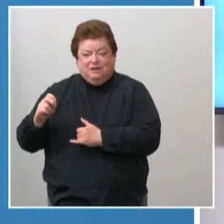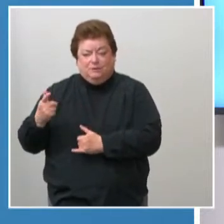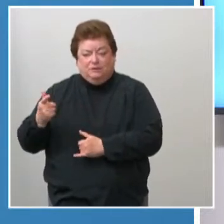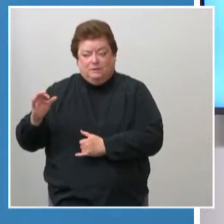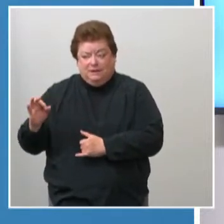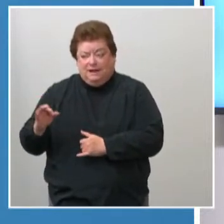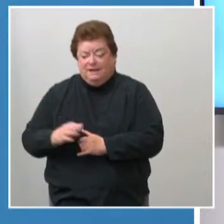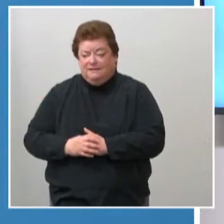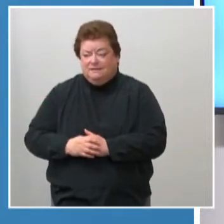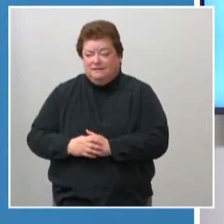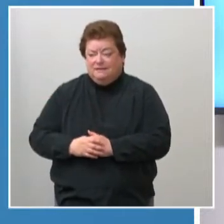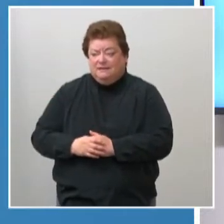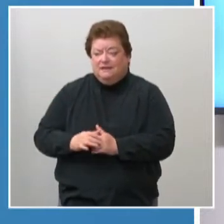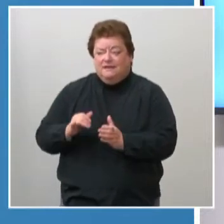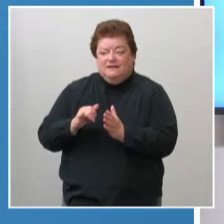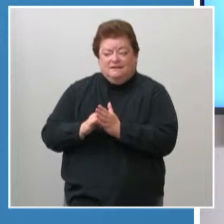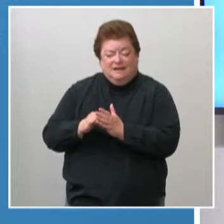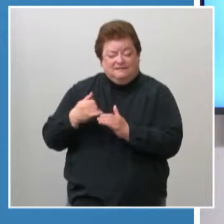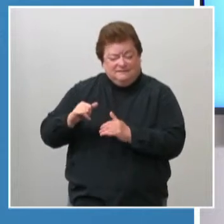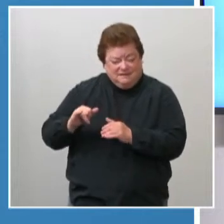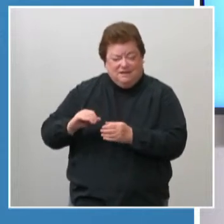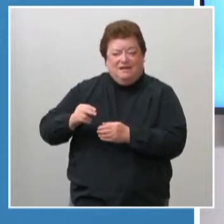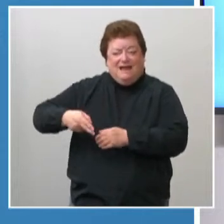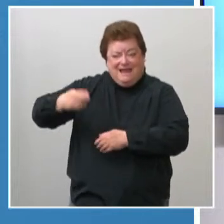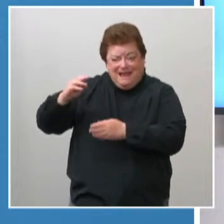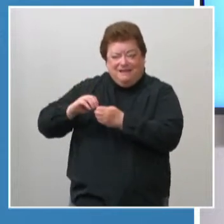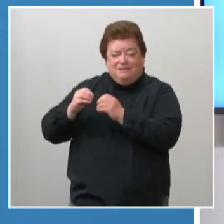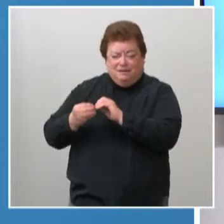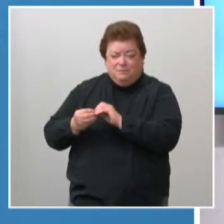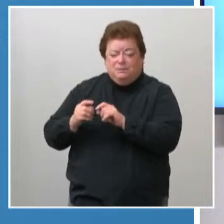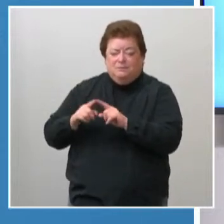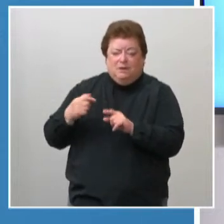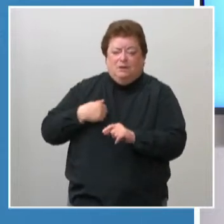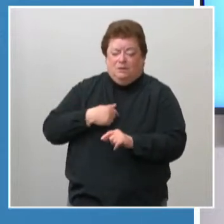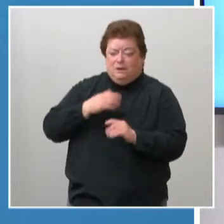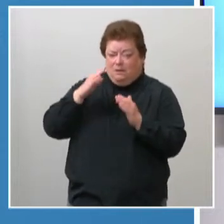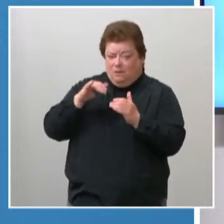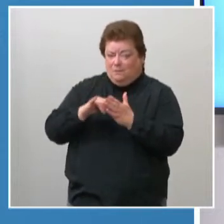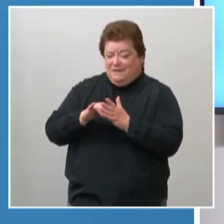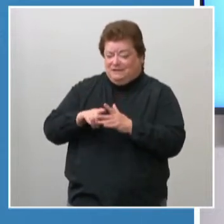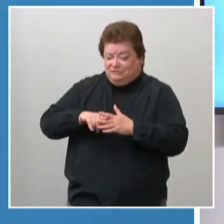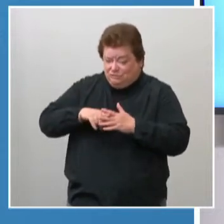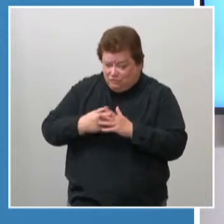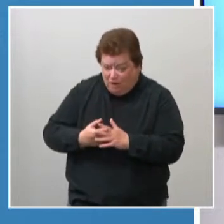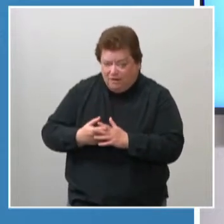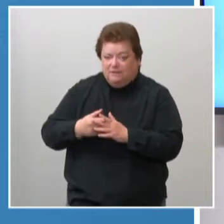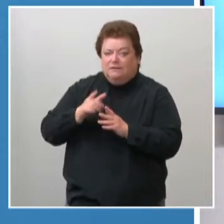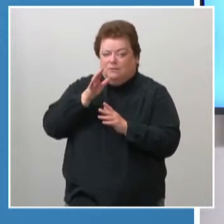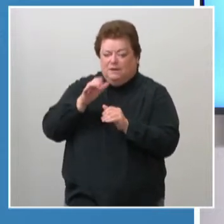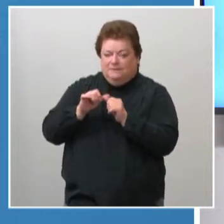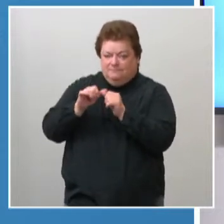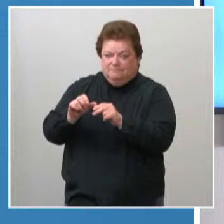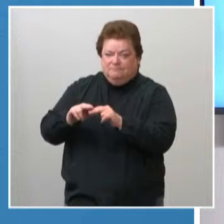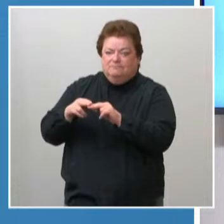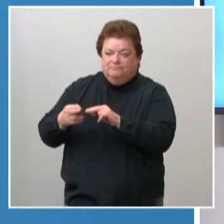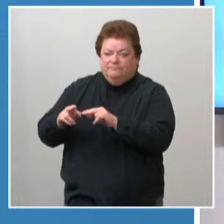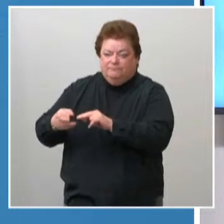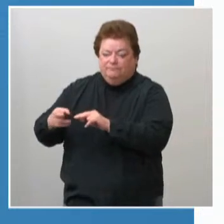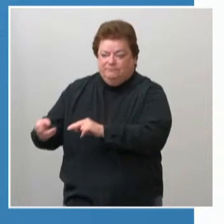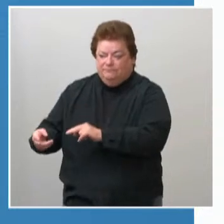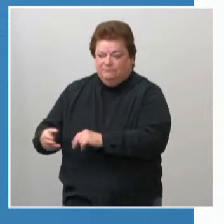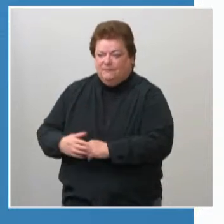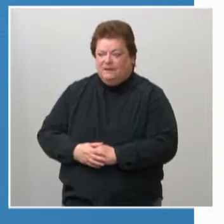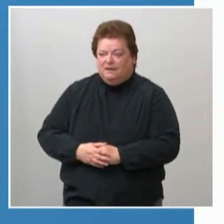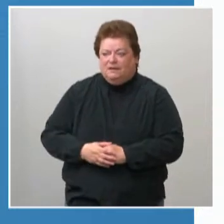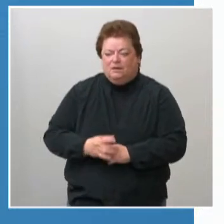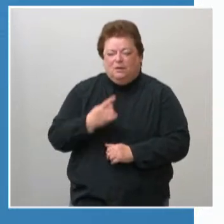29th. This is still very high, but again, we hope this is the start of a trend in the right direction. An